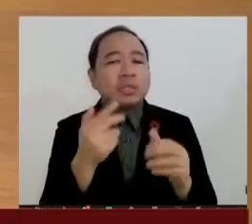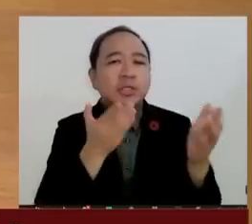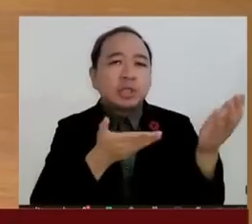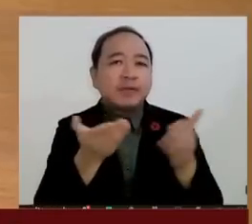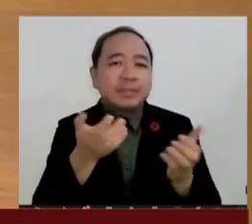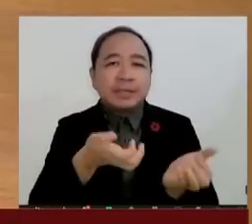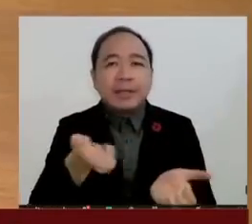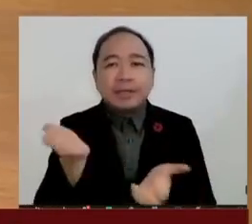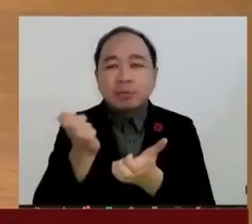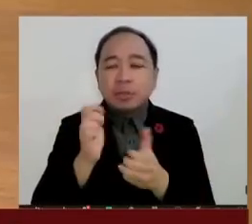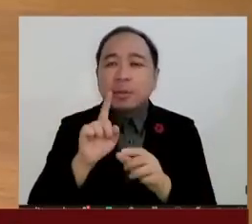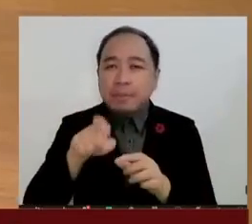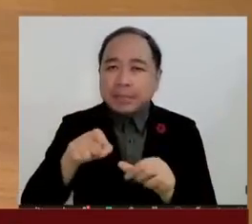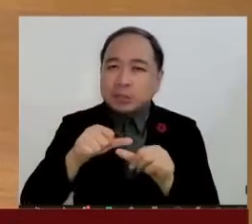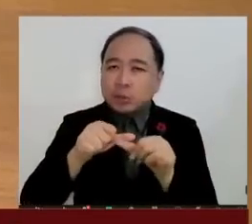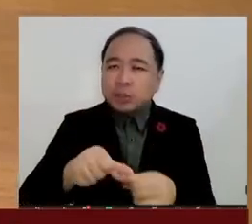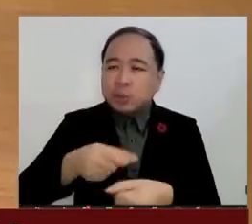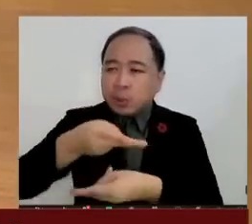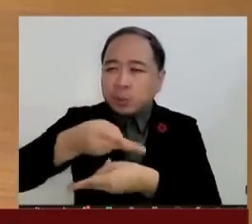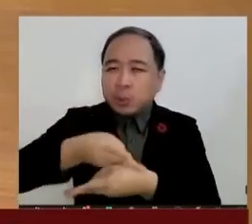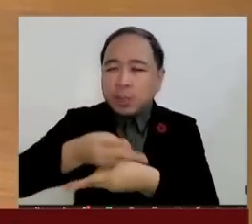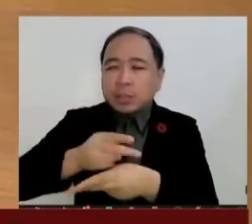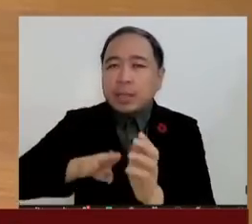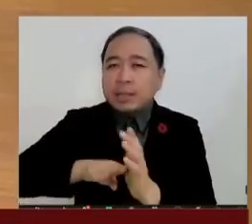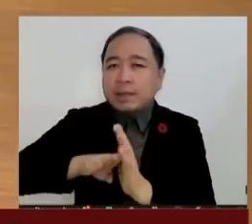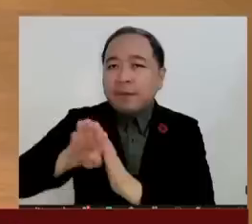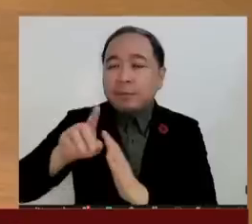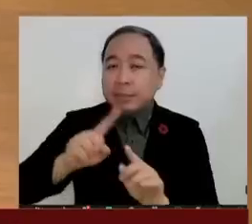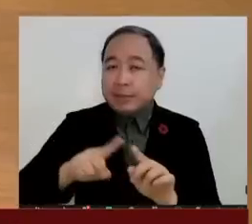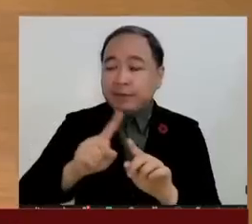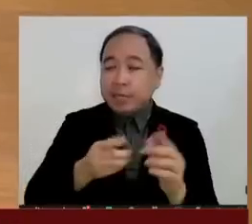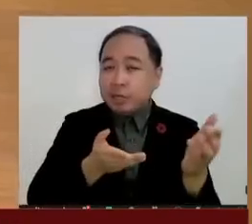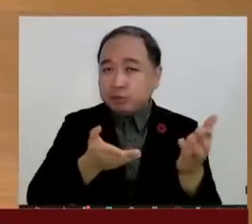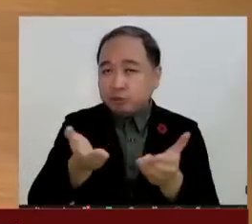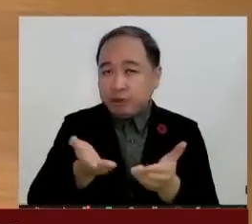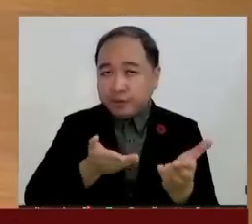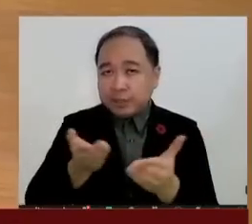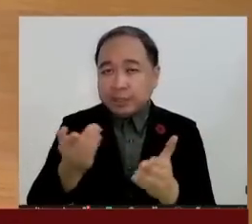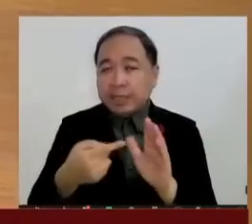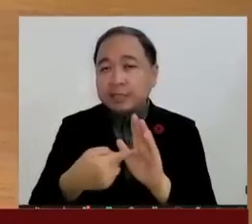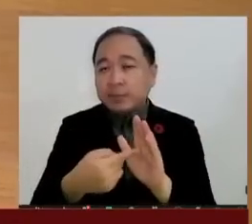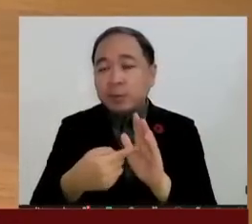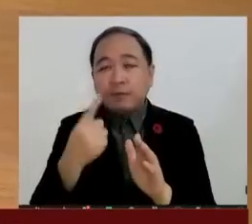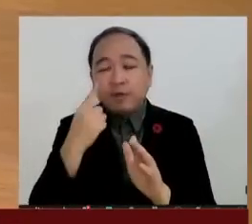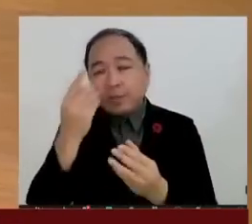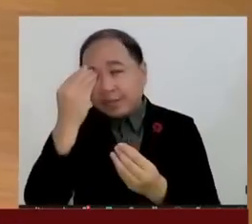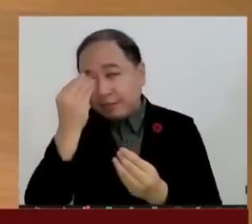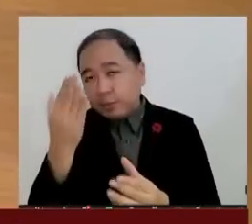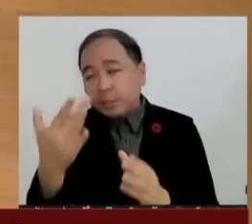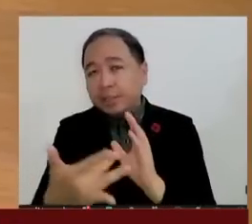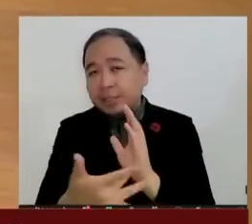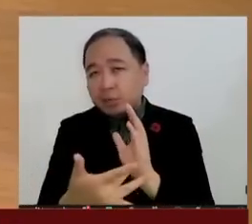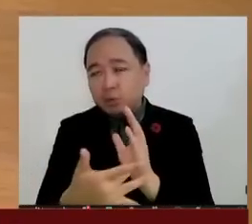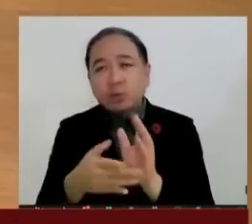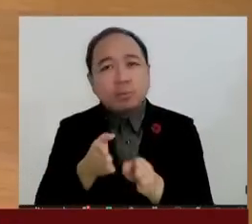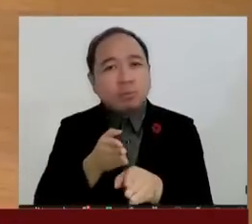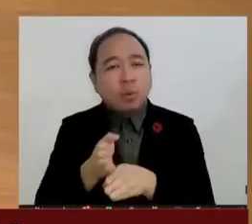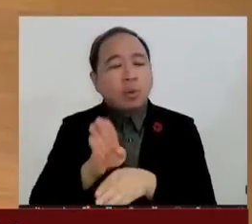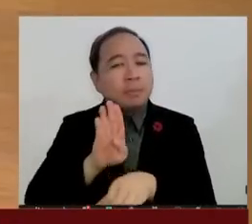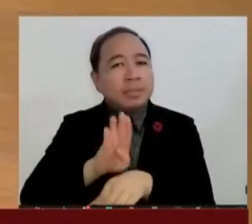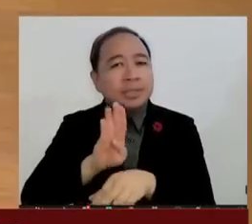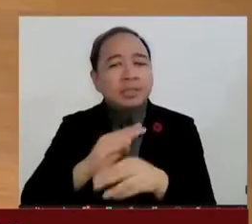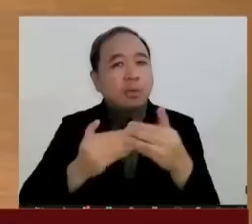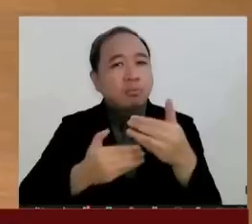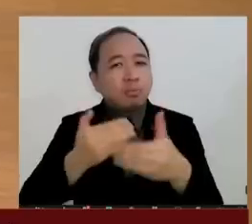must continue to nurture the growth of the services sector, particularly the information technology business process management